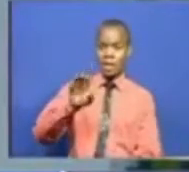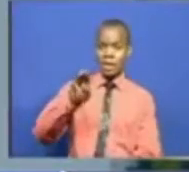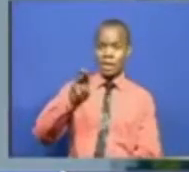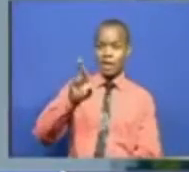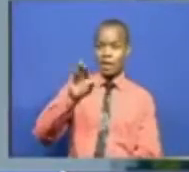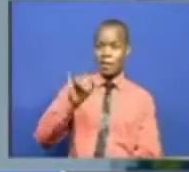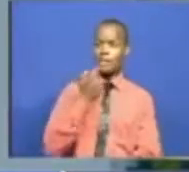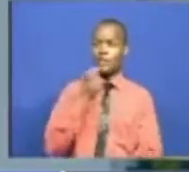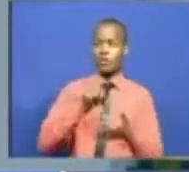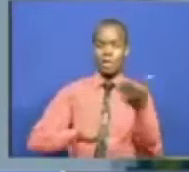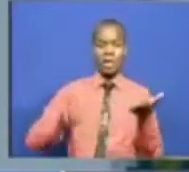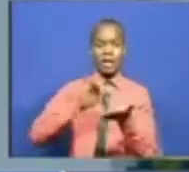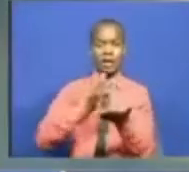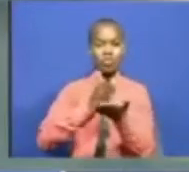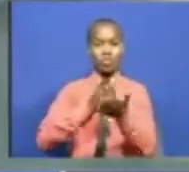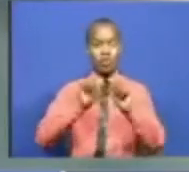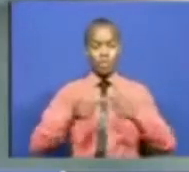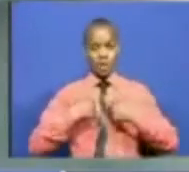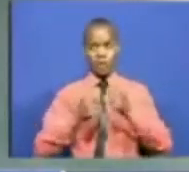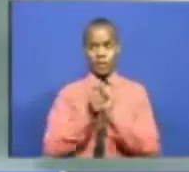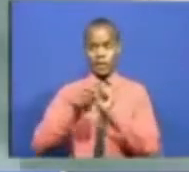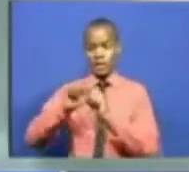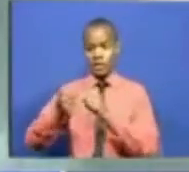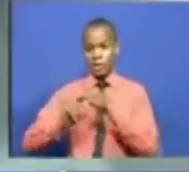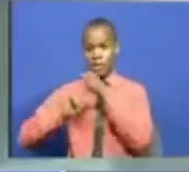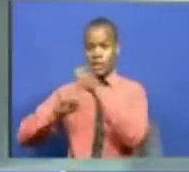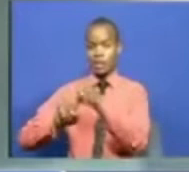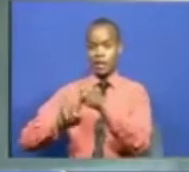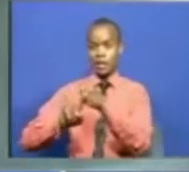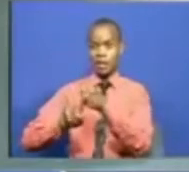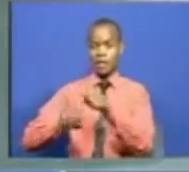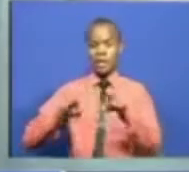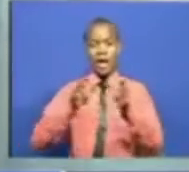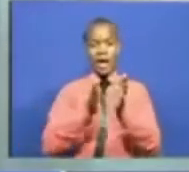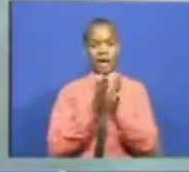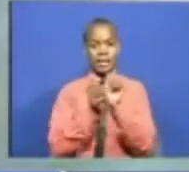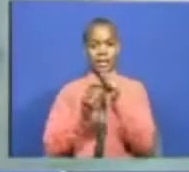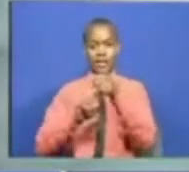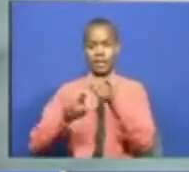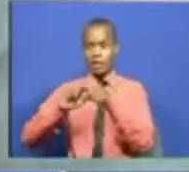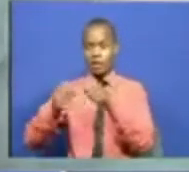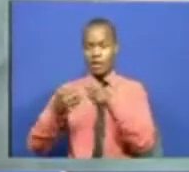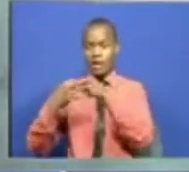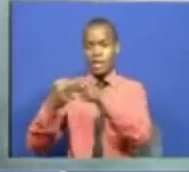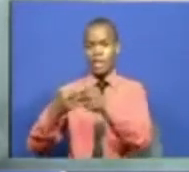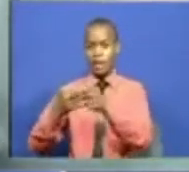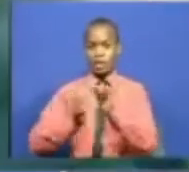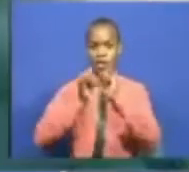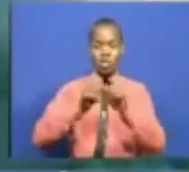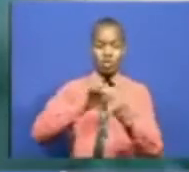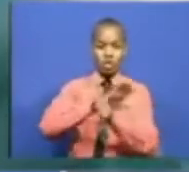estimate that there will be between 10,600 and 16,800 new COVID-19 cases